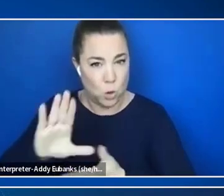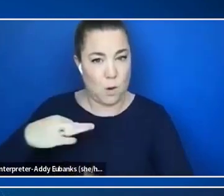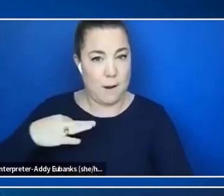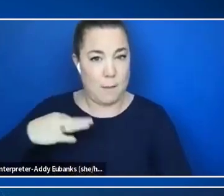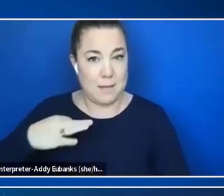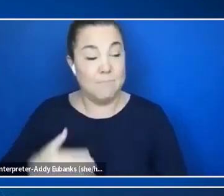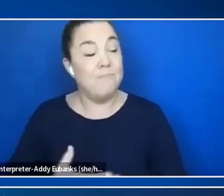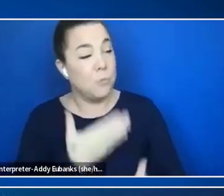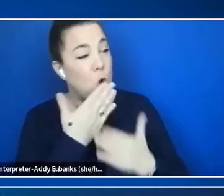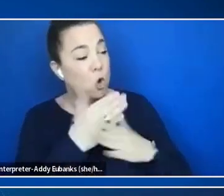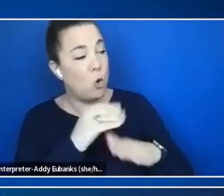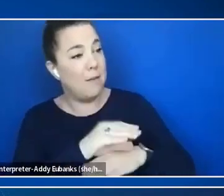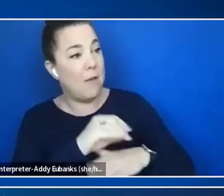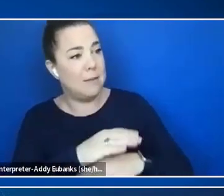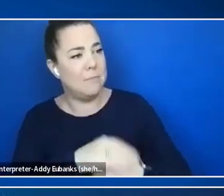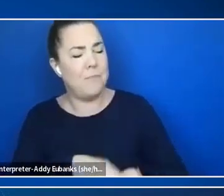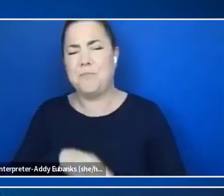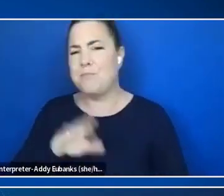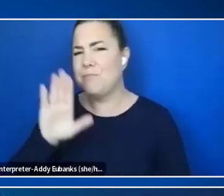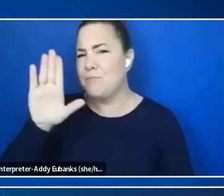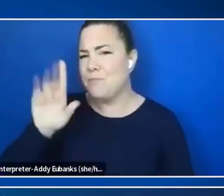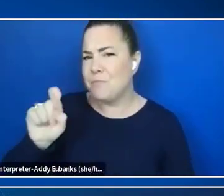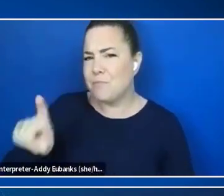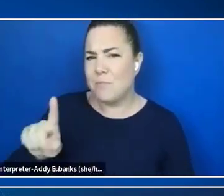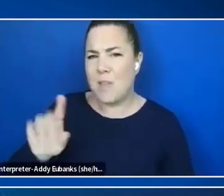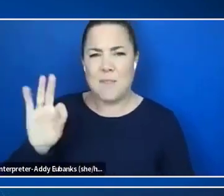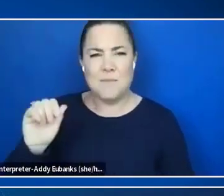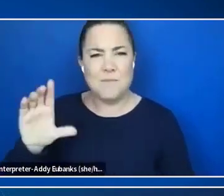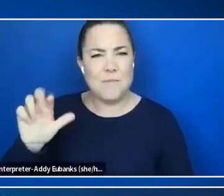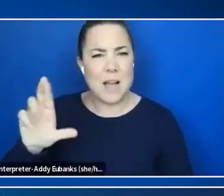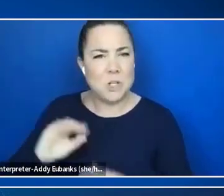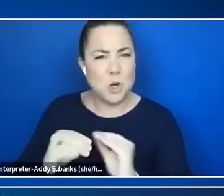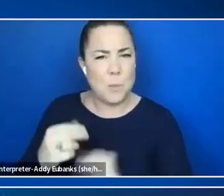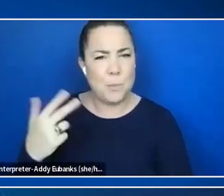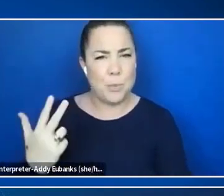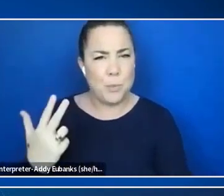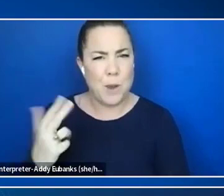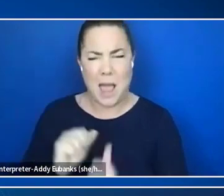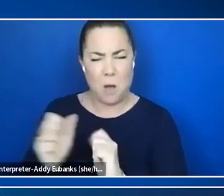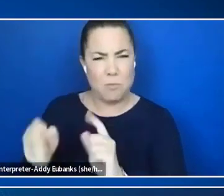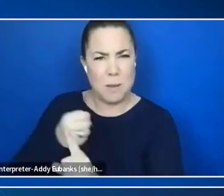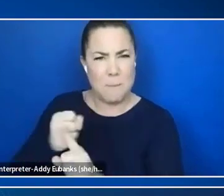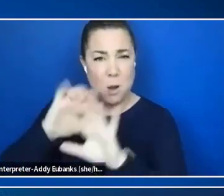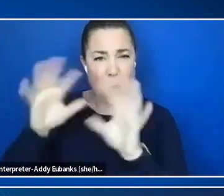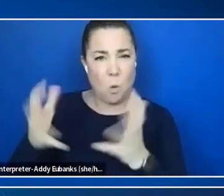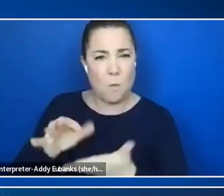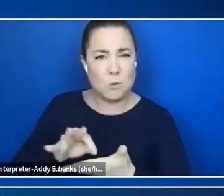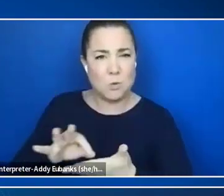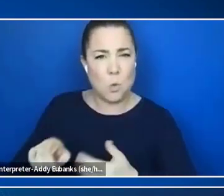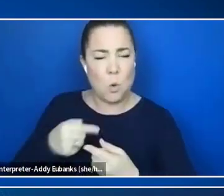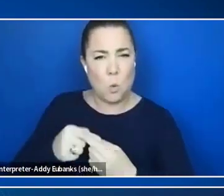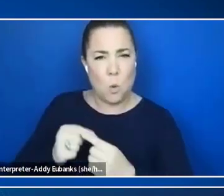What about factors 3? How will that affect the overall score when it's being rated as sufficient or not?